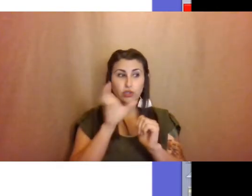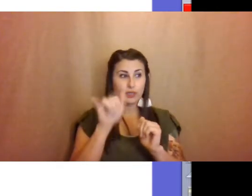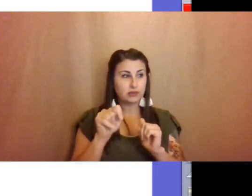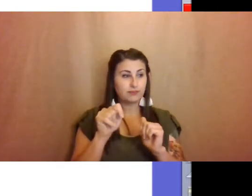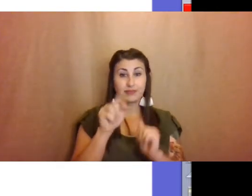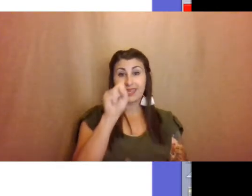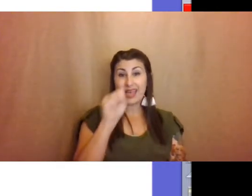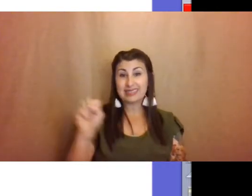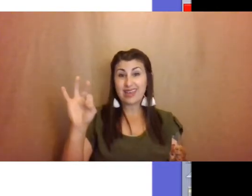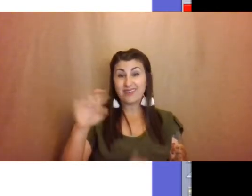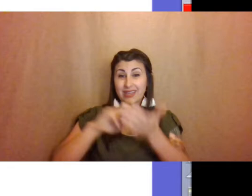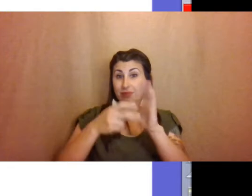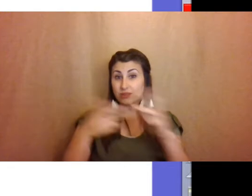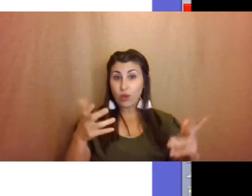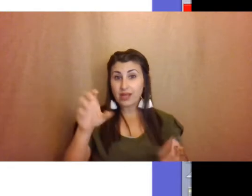factor.